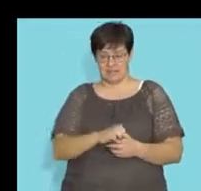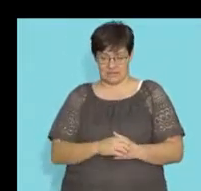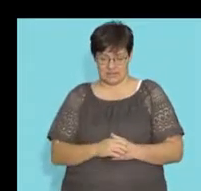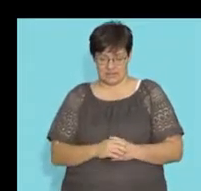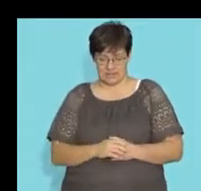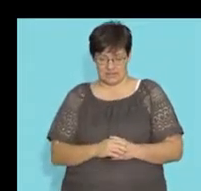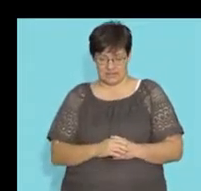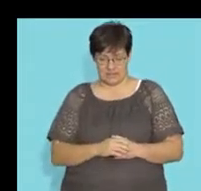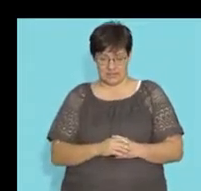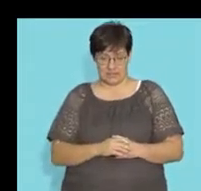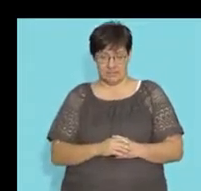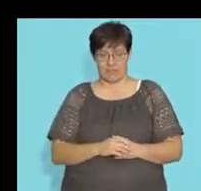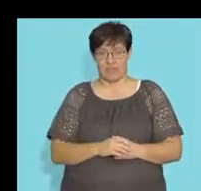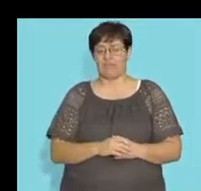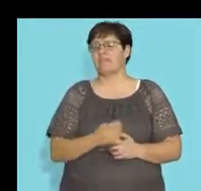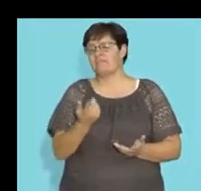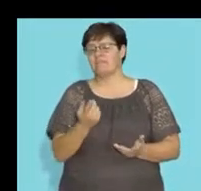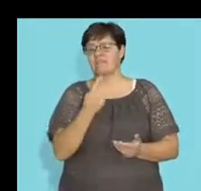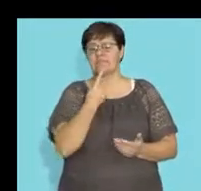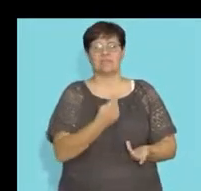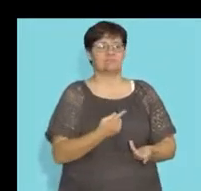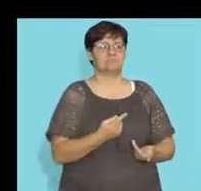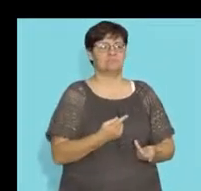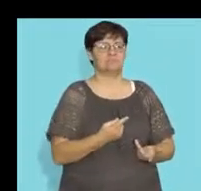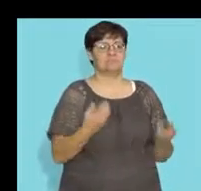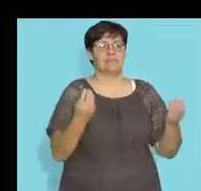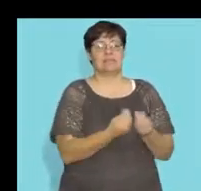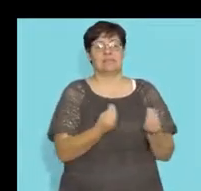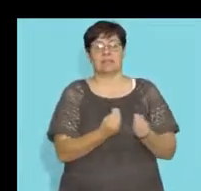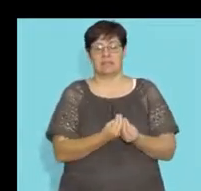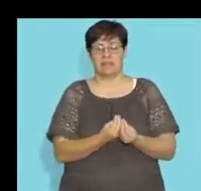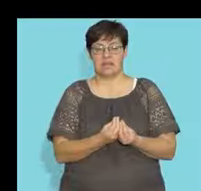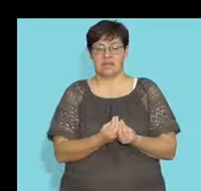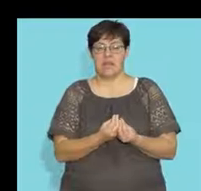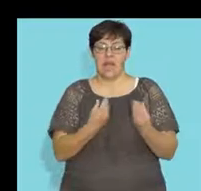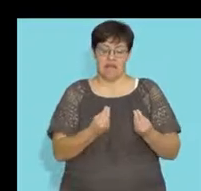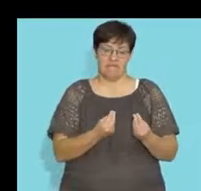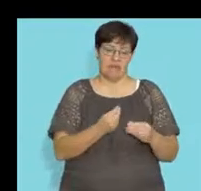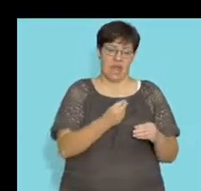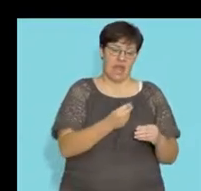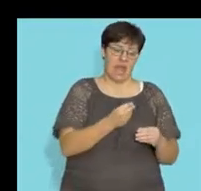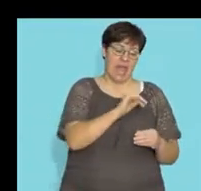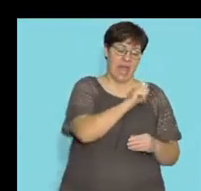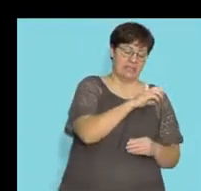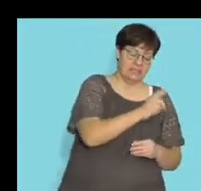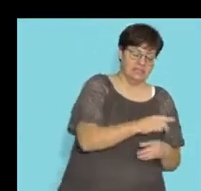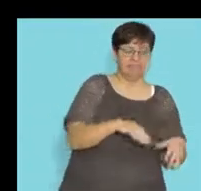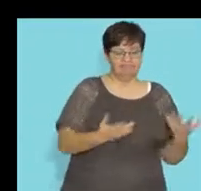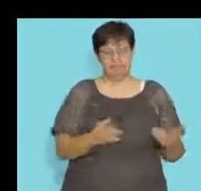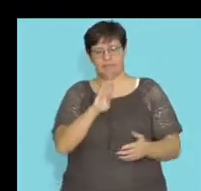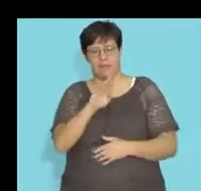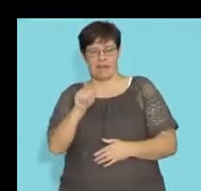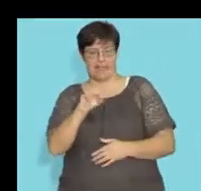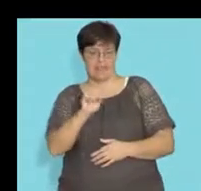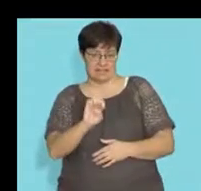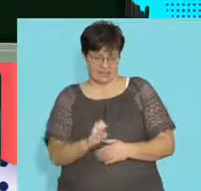the other instance will be a base. Now we've spoken about a substance that can act as a base